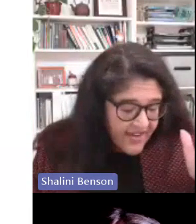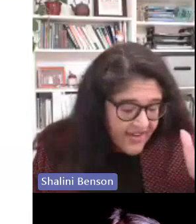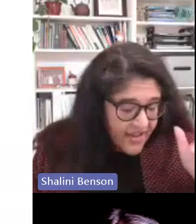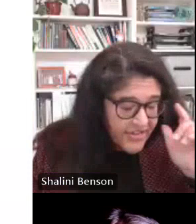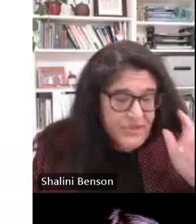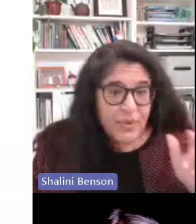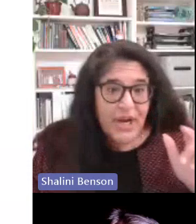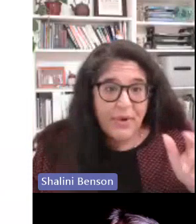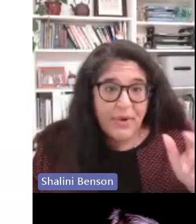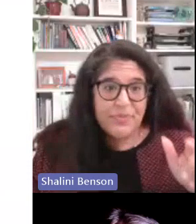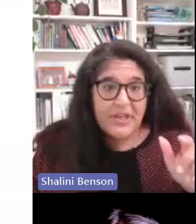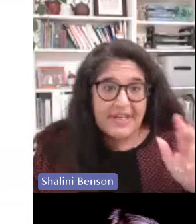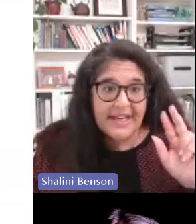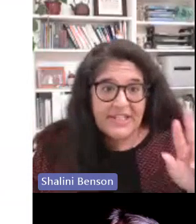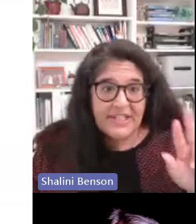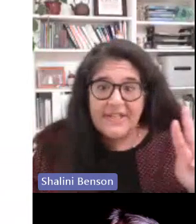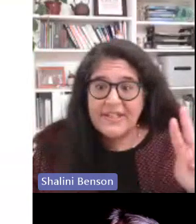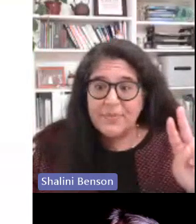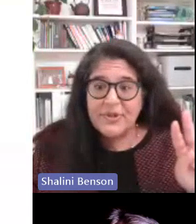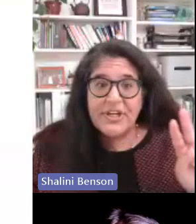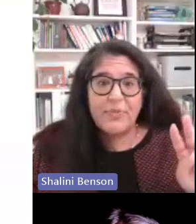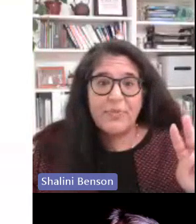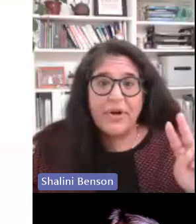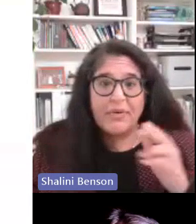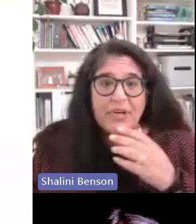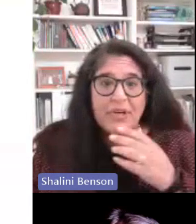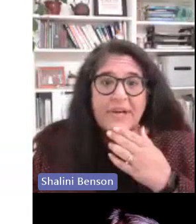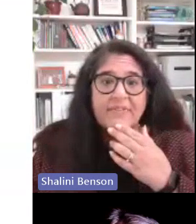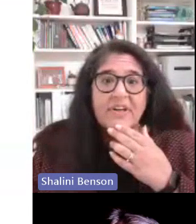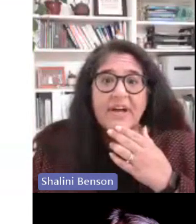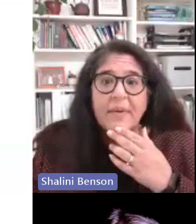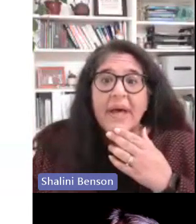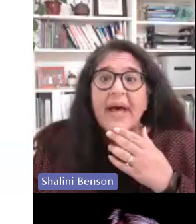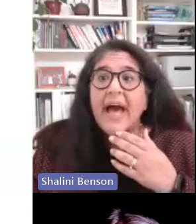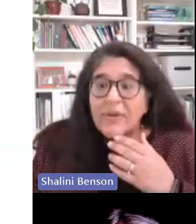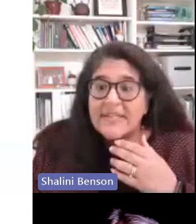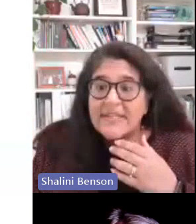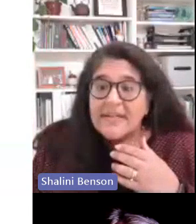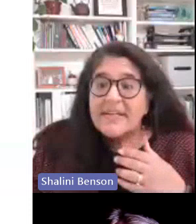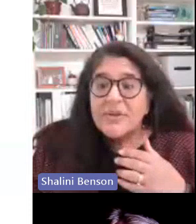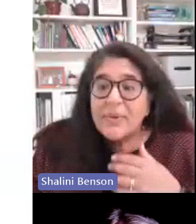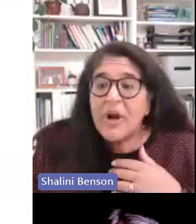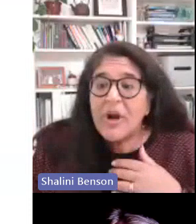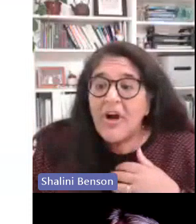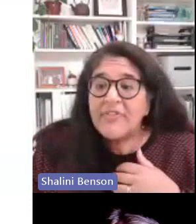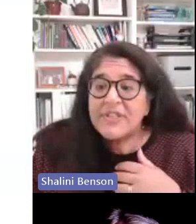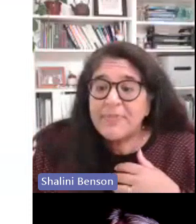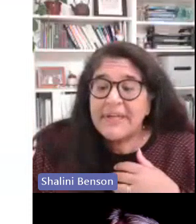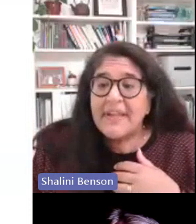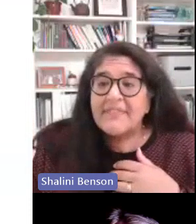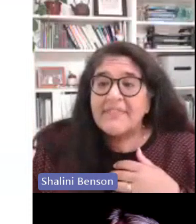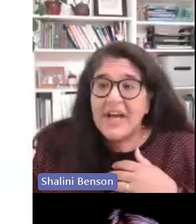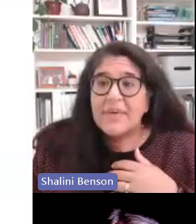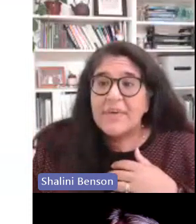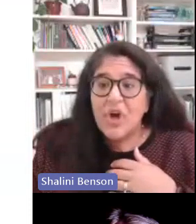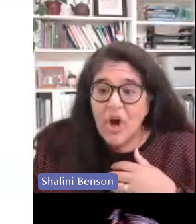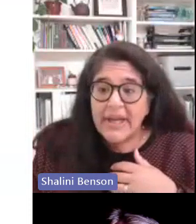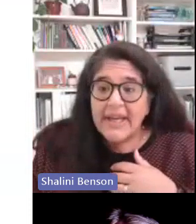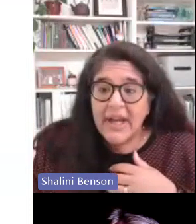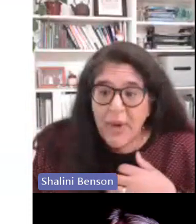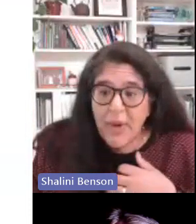slide. This one I want to make, the next 2 slides are particularly important. I want to make sure we cover outlays. So we don't often spend a lot